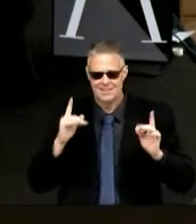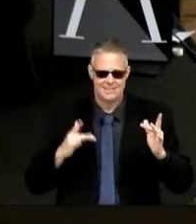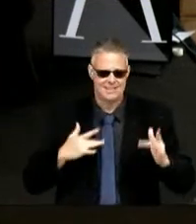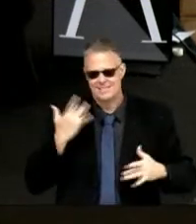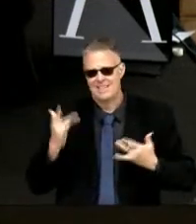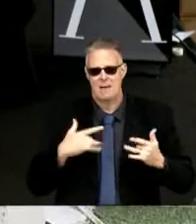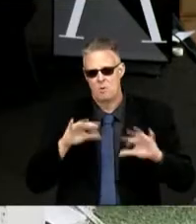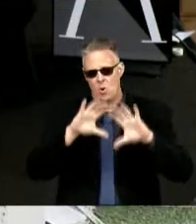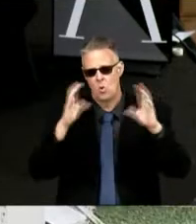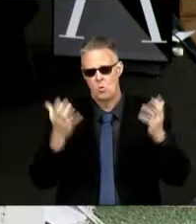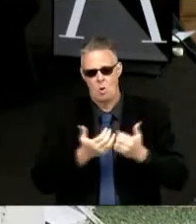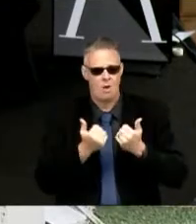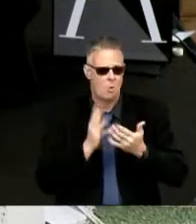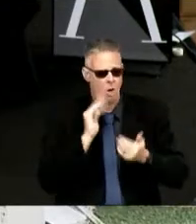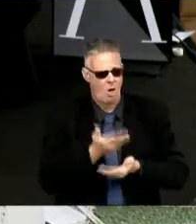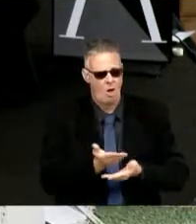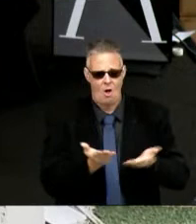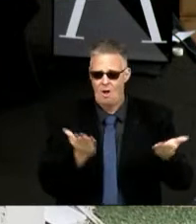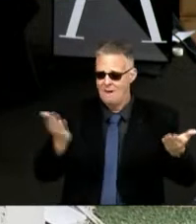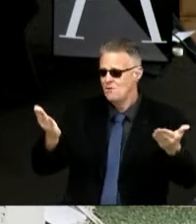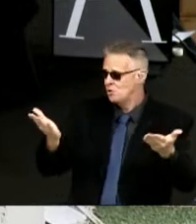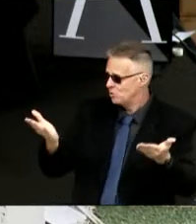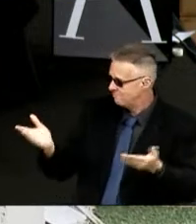the world has to offer.